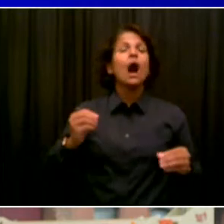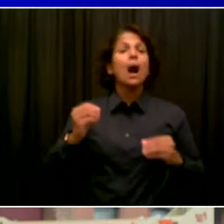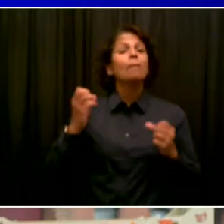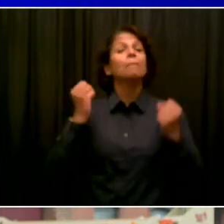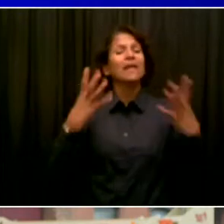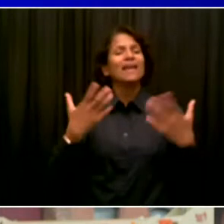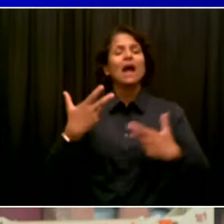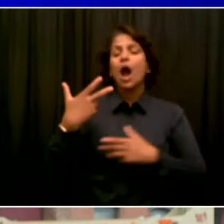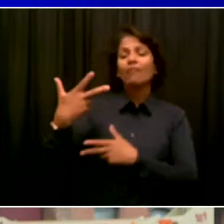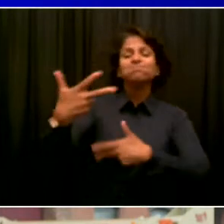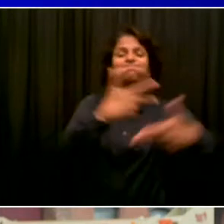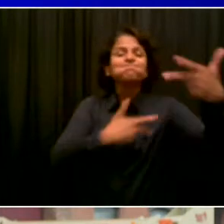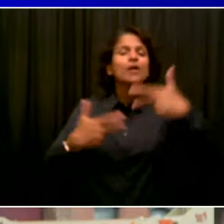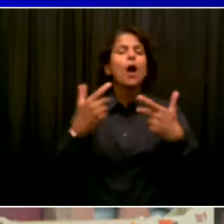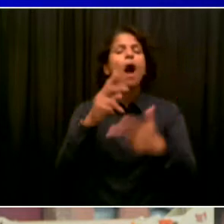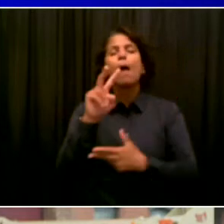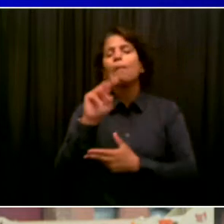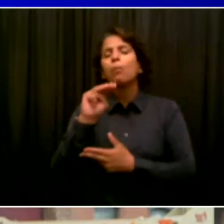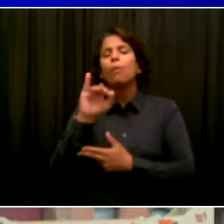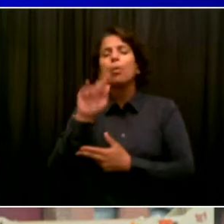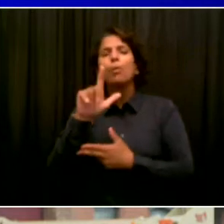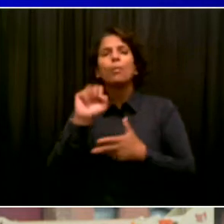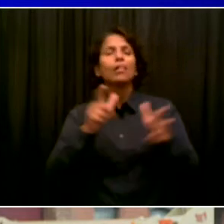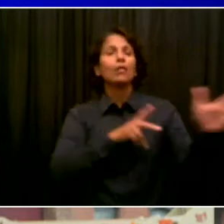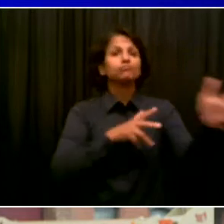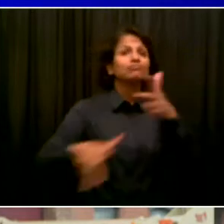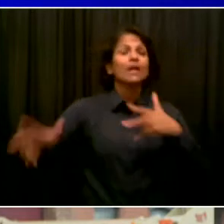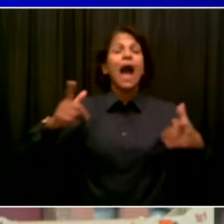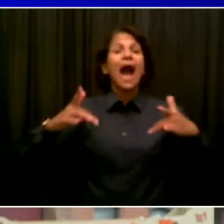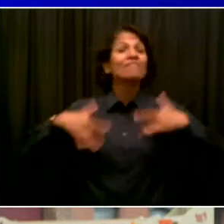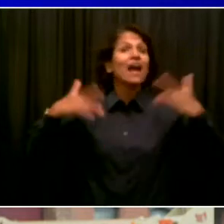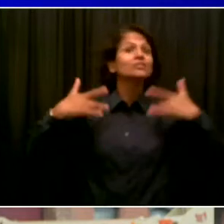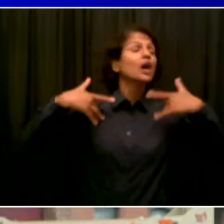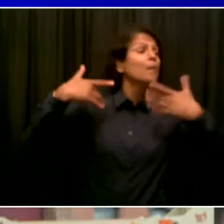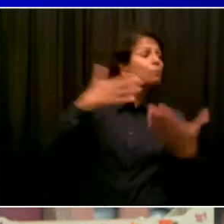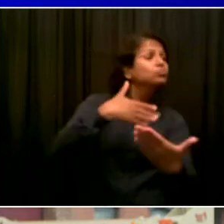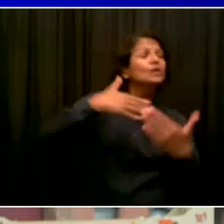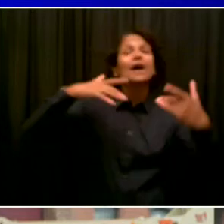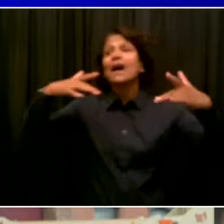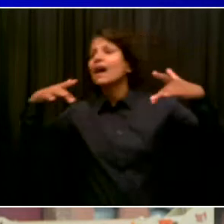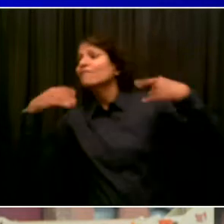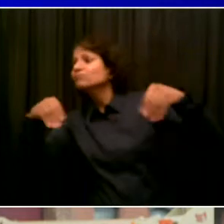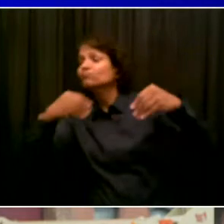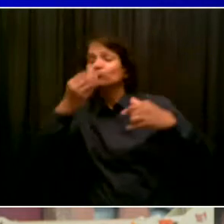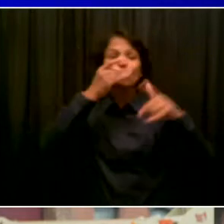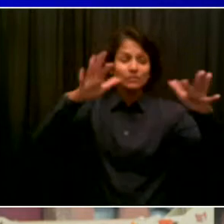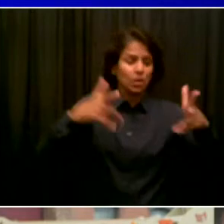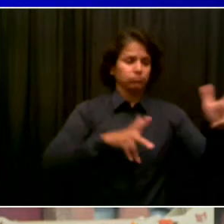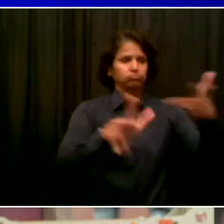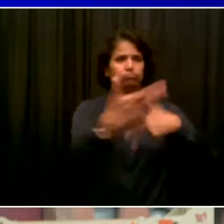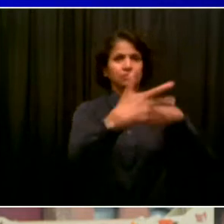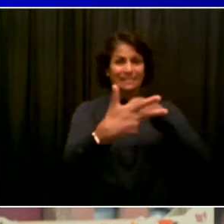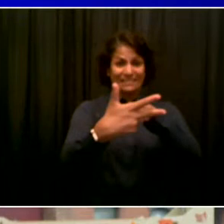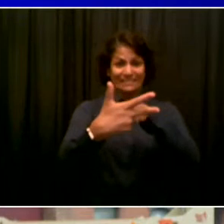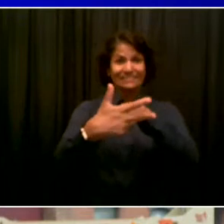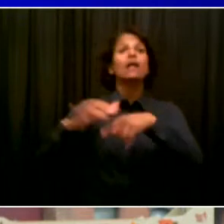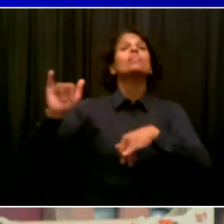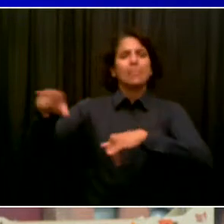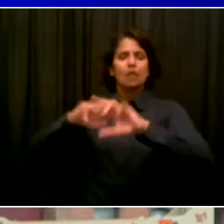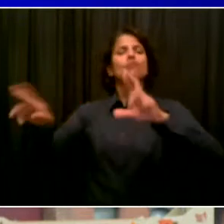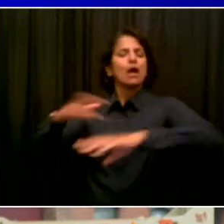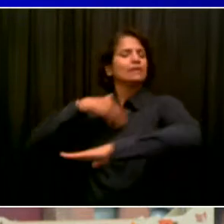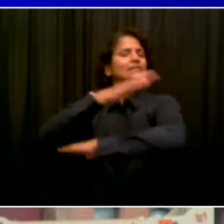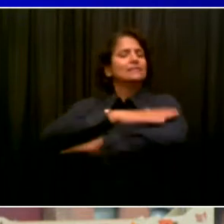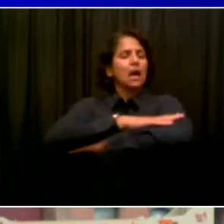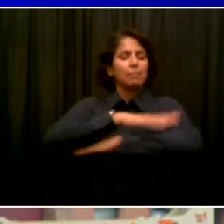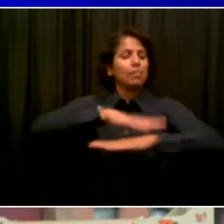We believe we can reach tens of thousands of people with outreach of all kinds. Obviously, walk-in